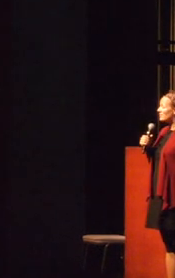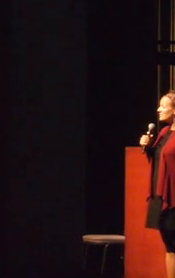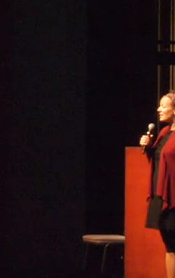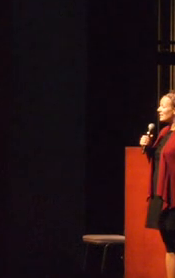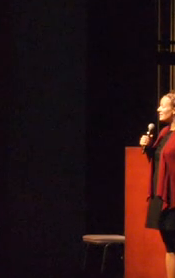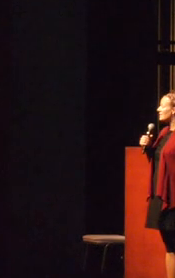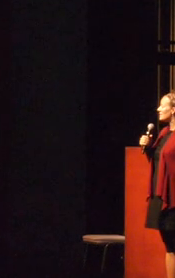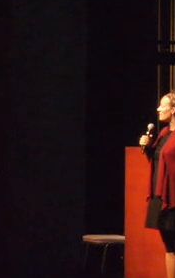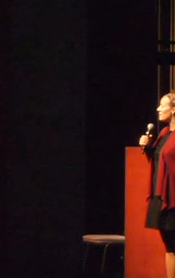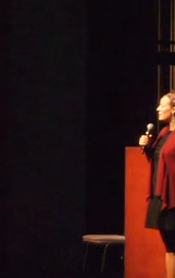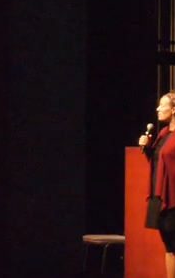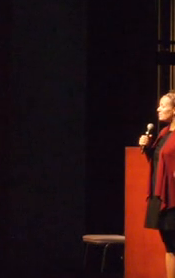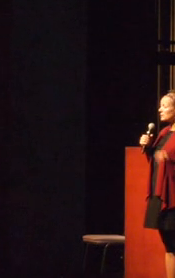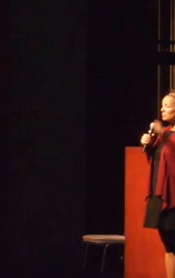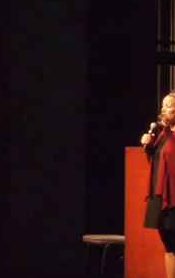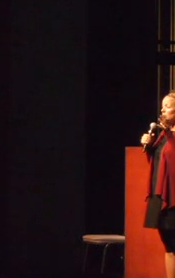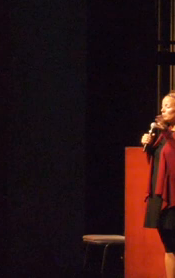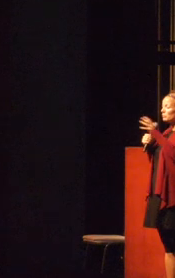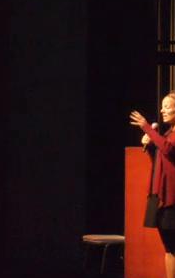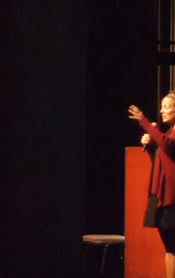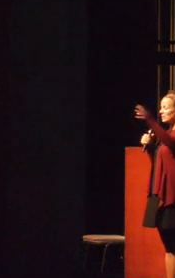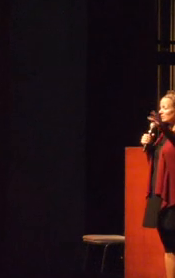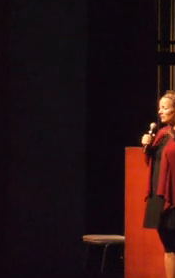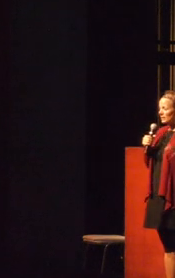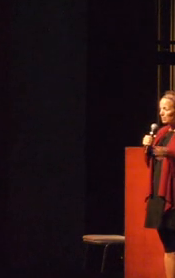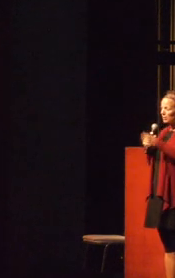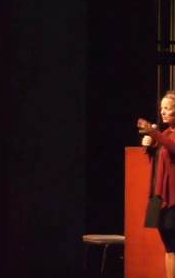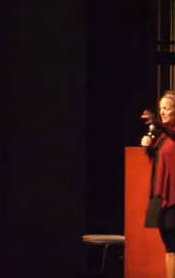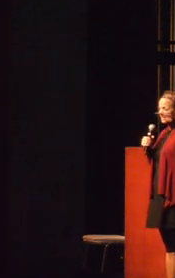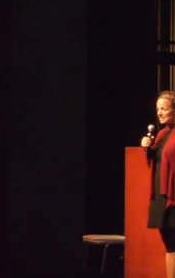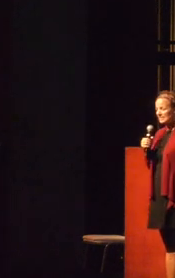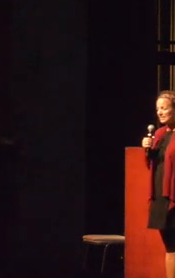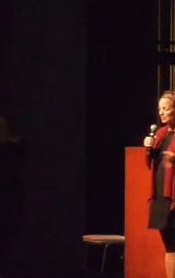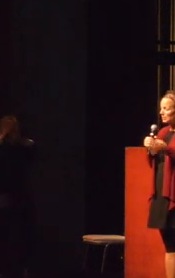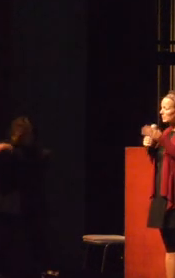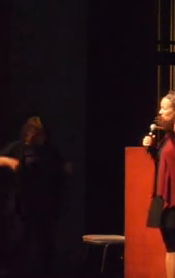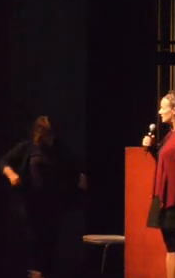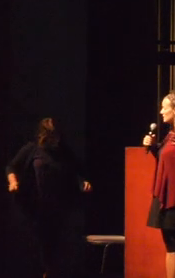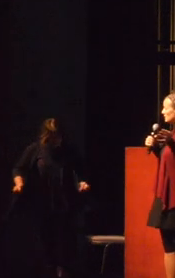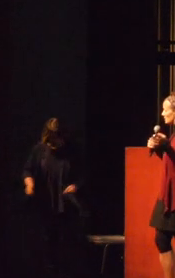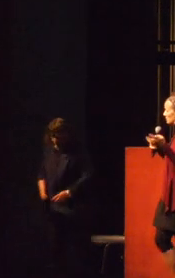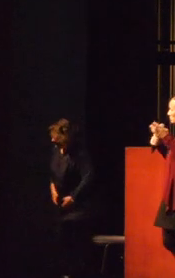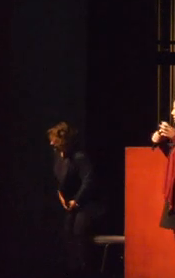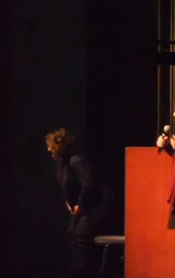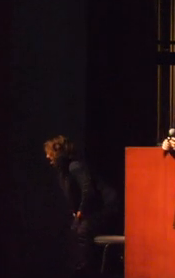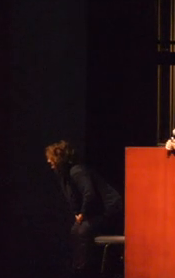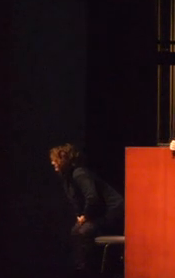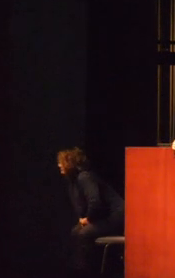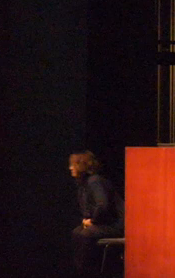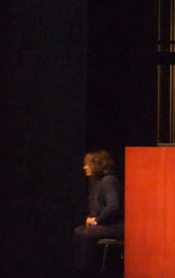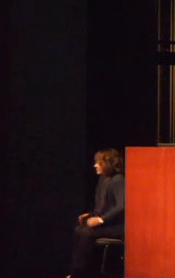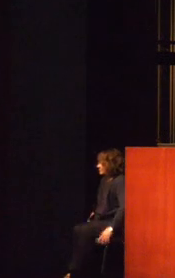And I have to say, I think that if I get people to move around and find a partner that's not sitting near them, it might be easier to break